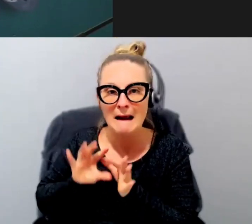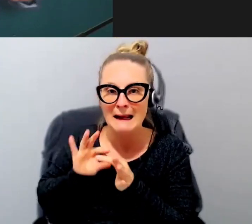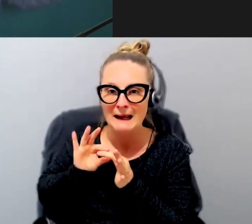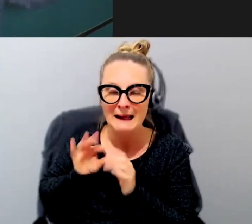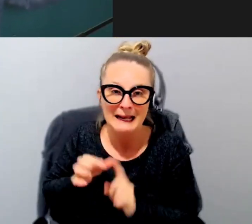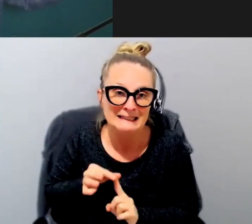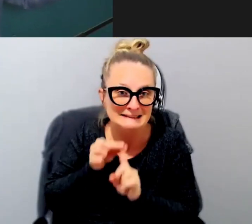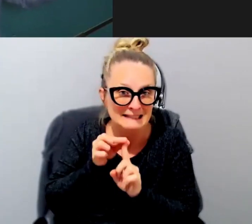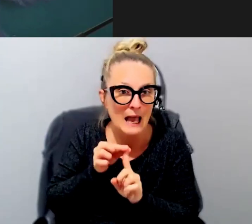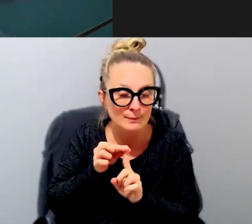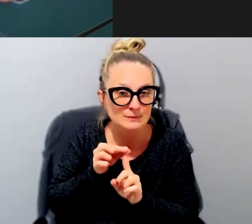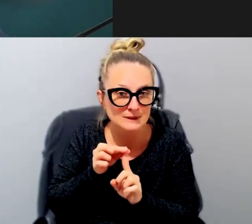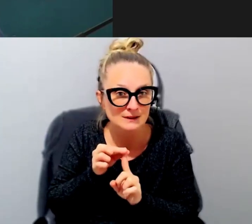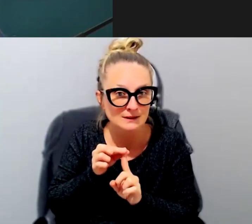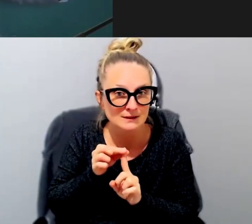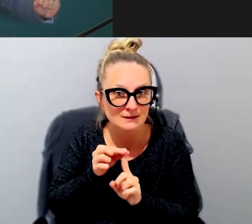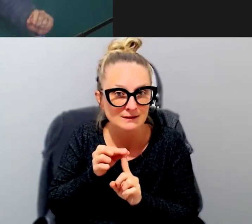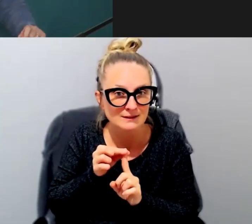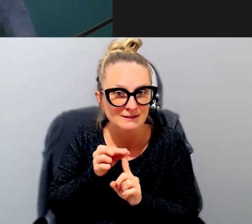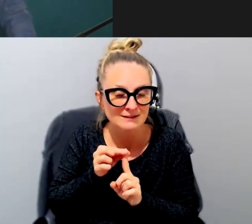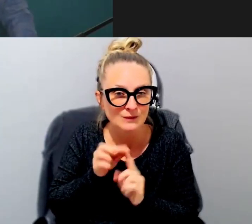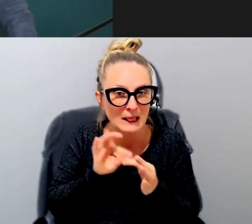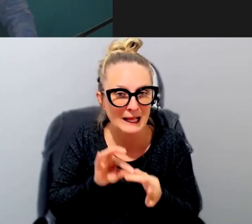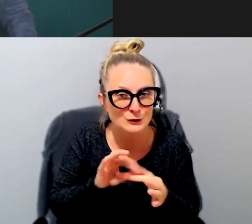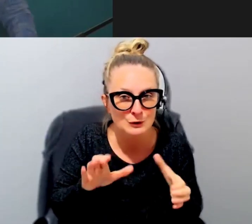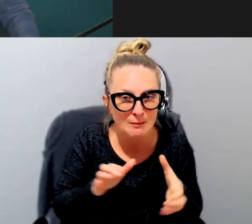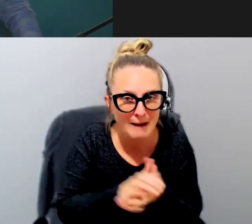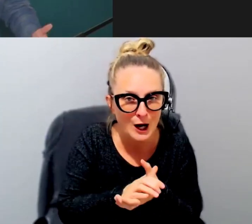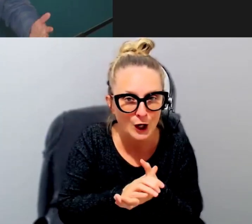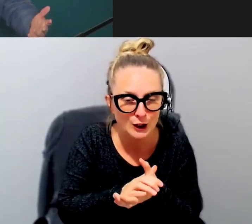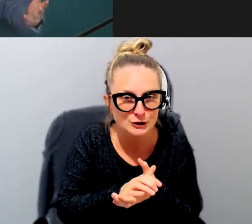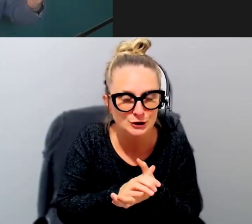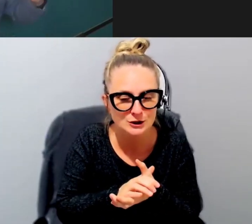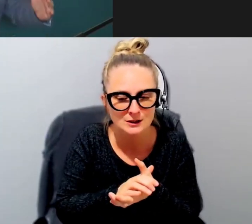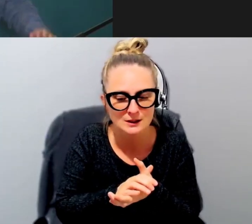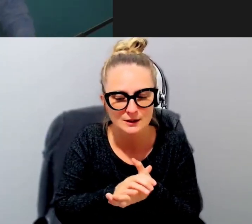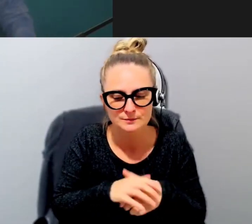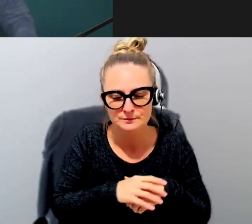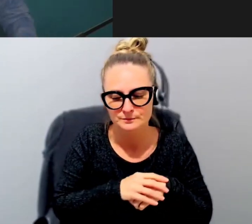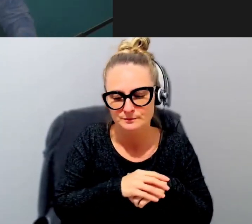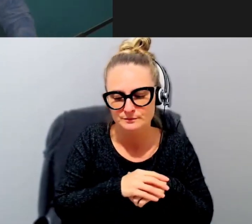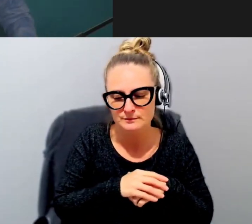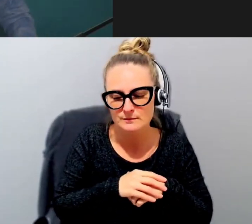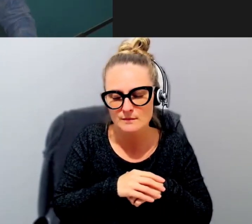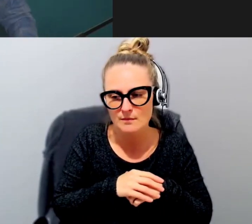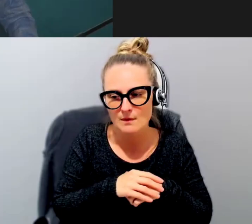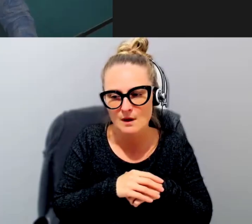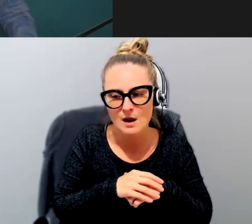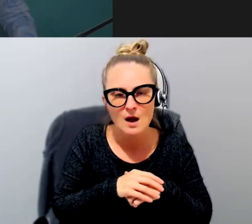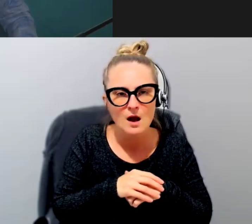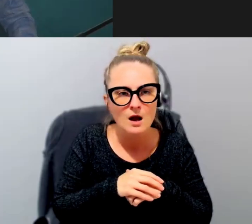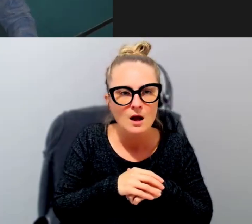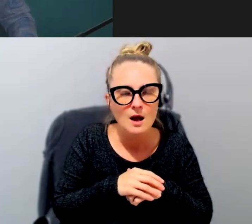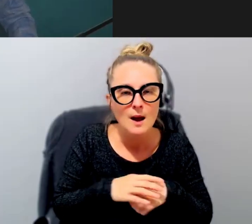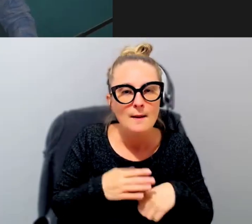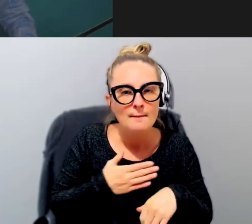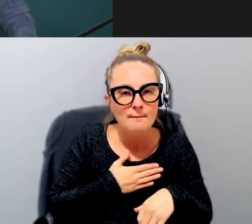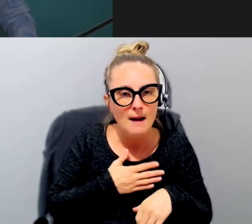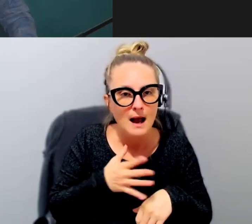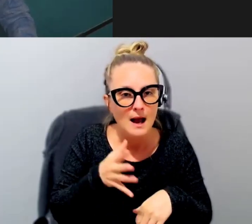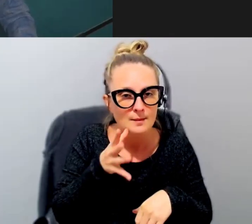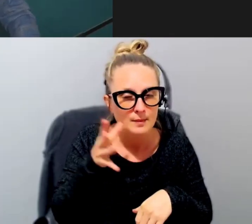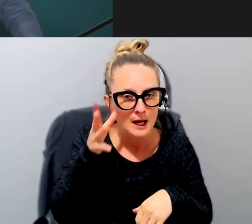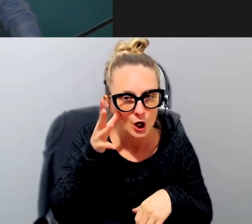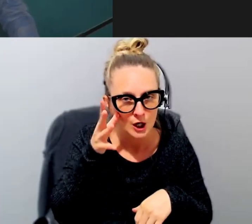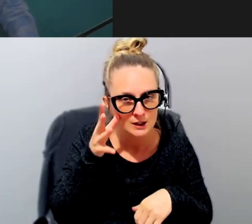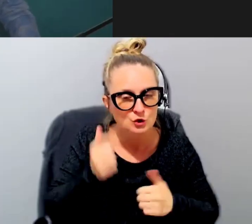the record scratching noise of like, no, don't. And I will tell you, I mentioned my grandparents were Holocaust survivors, and my grandmother